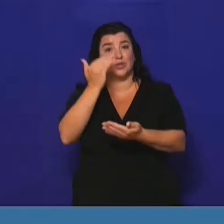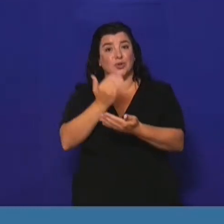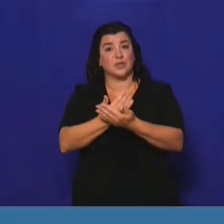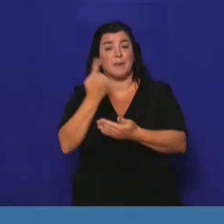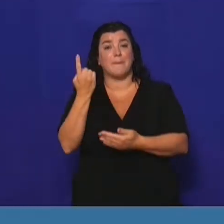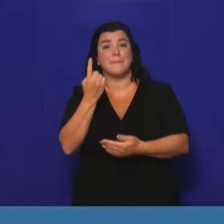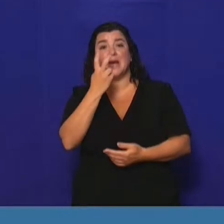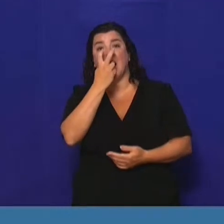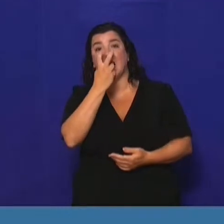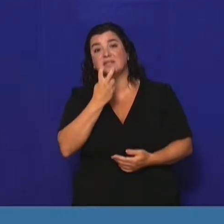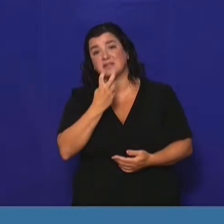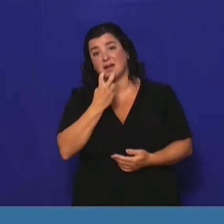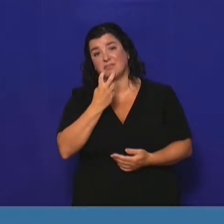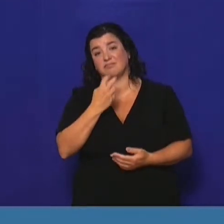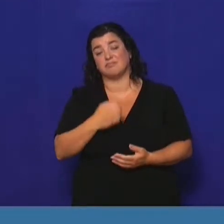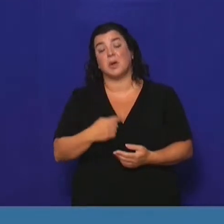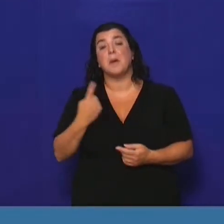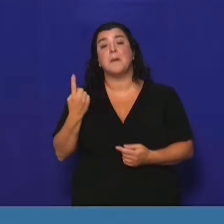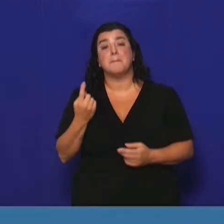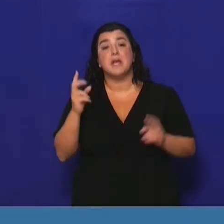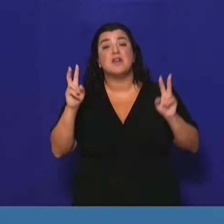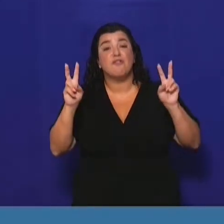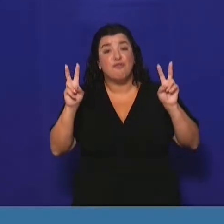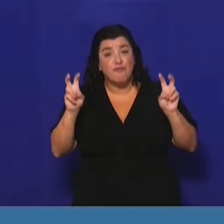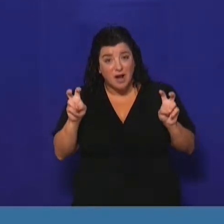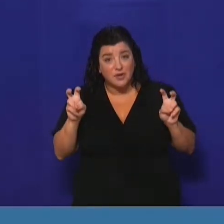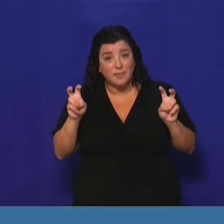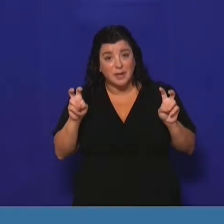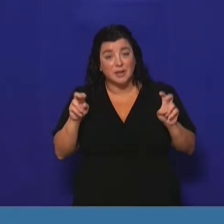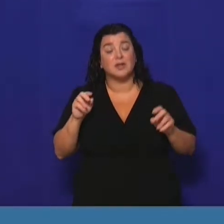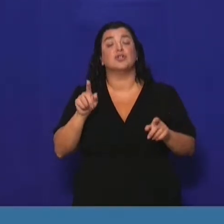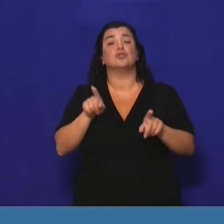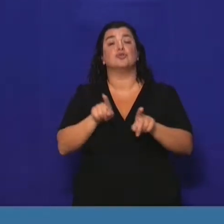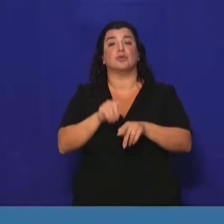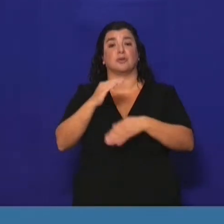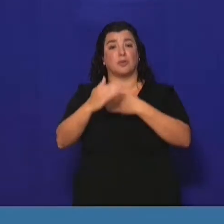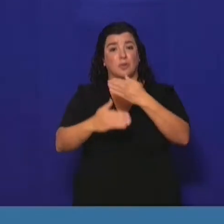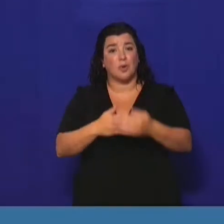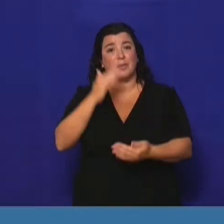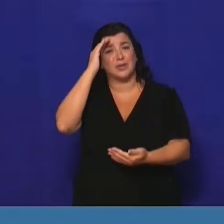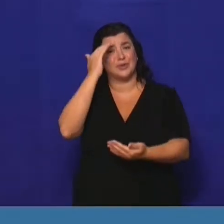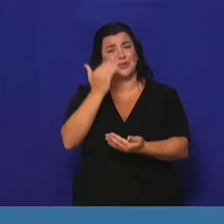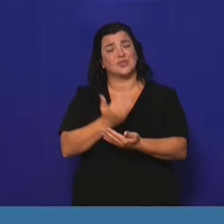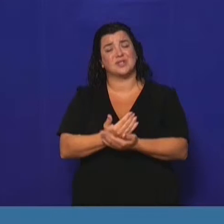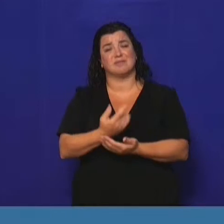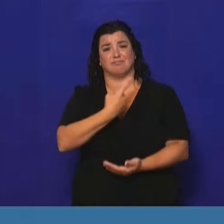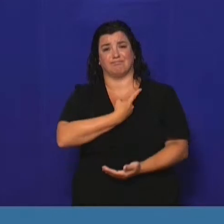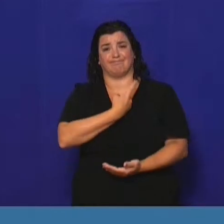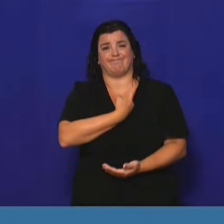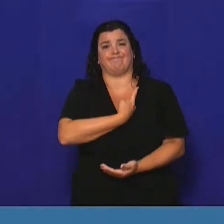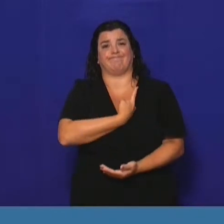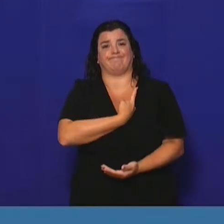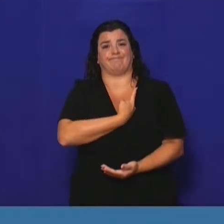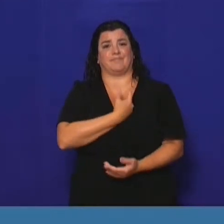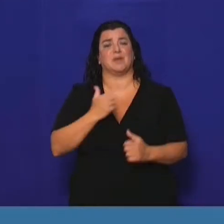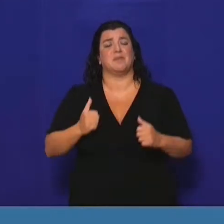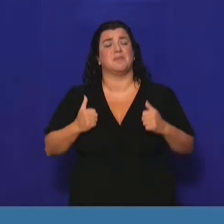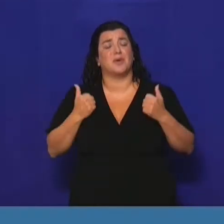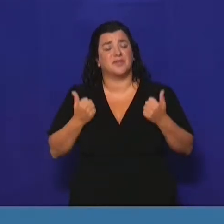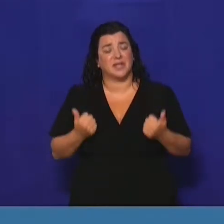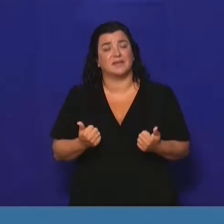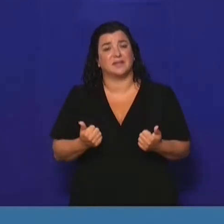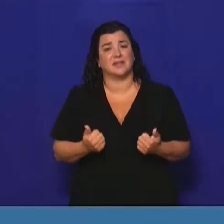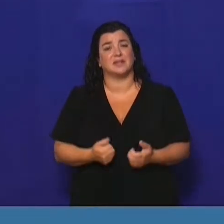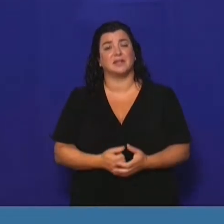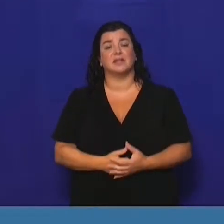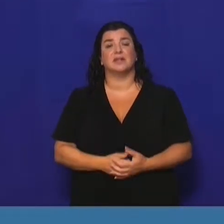vulnerabilità, imma wkoll li kull min għandu marda kronika importanti li joħsib saħħtu. Juħsib saħtu għaliex